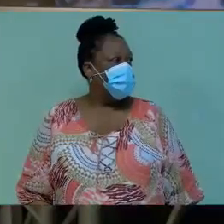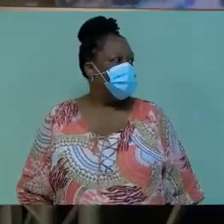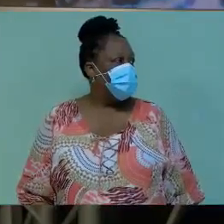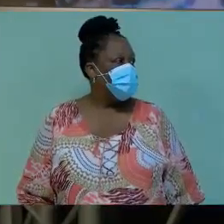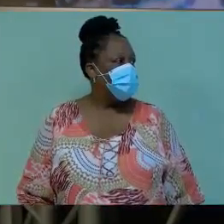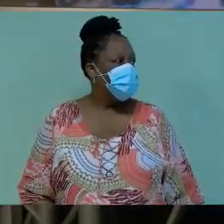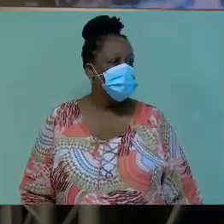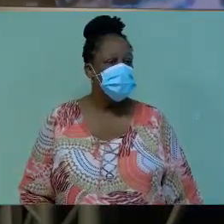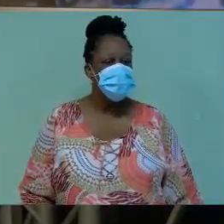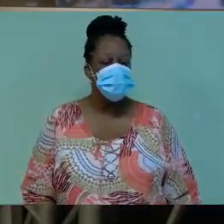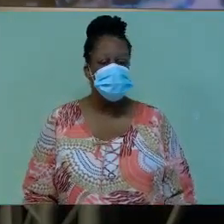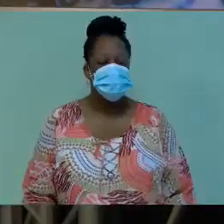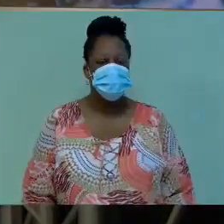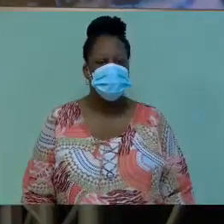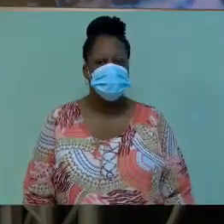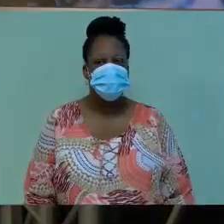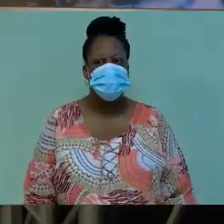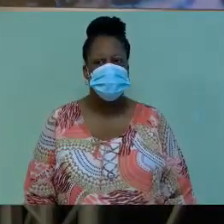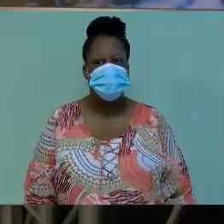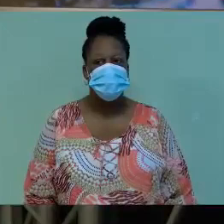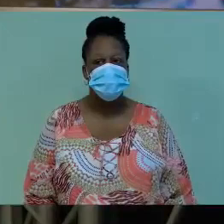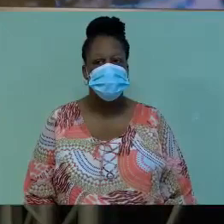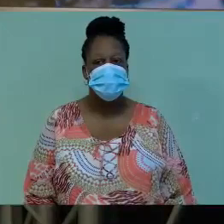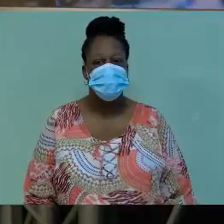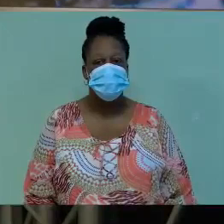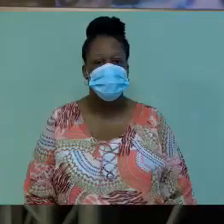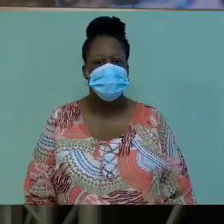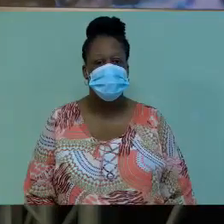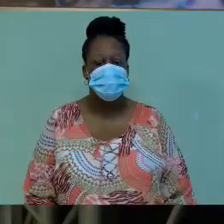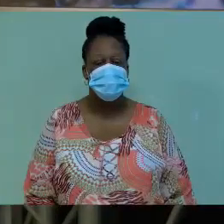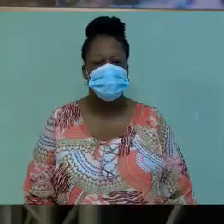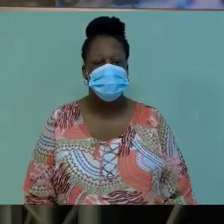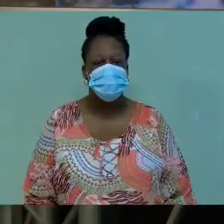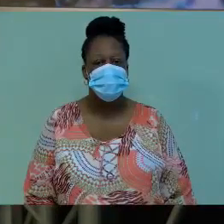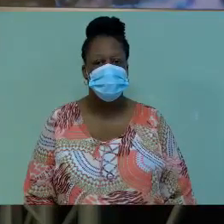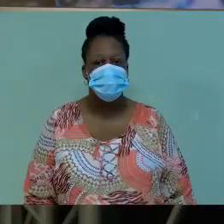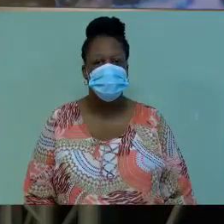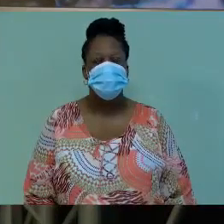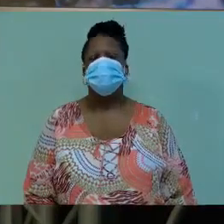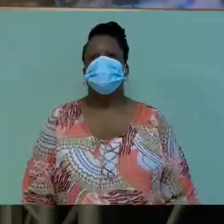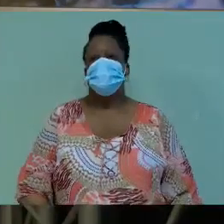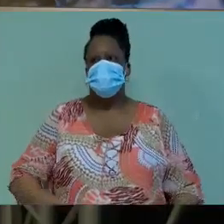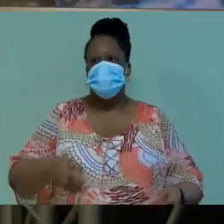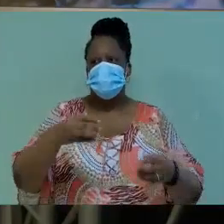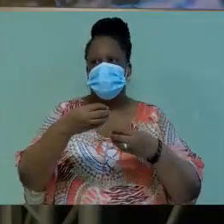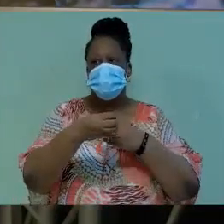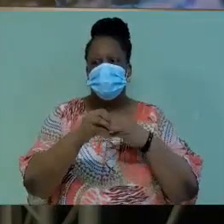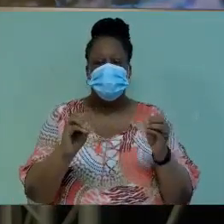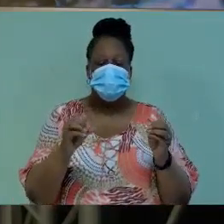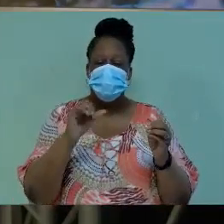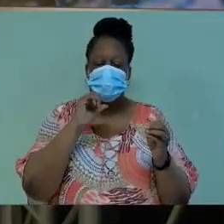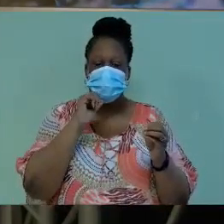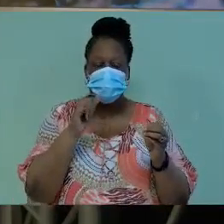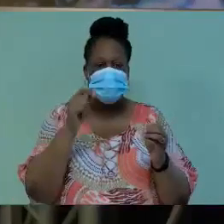and preparedness and response planning did not factor in the possibility of the emergence of a global